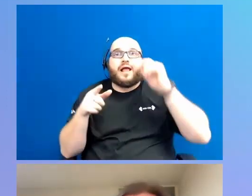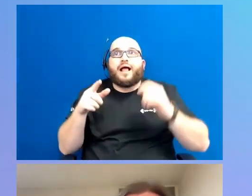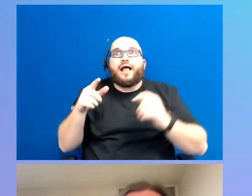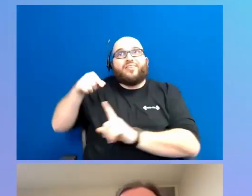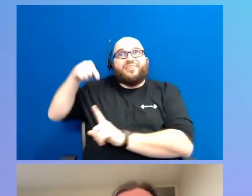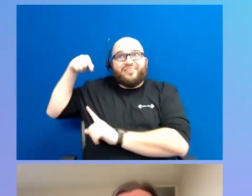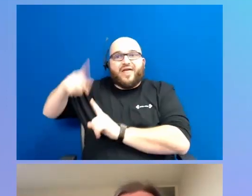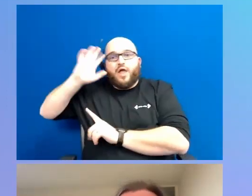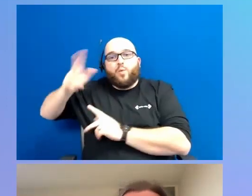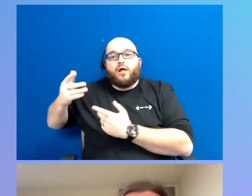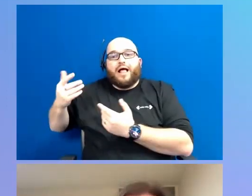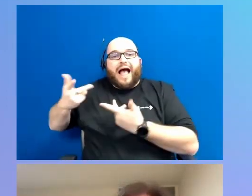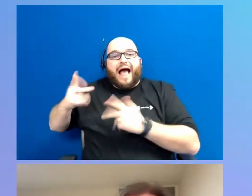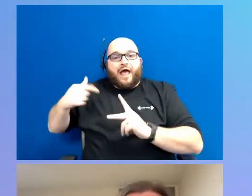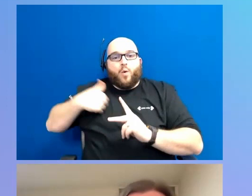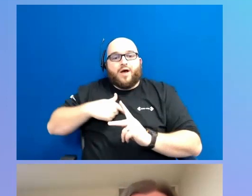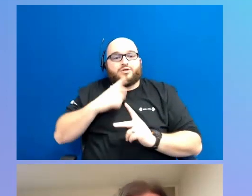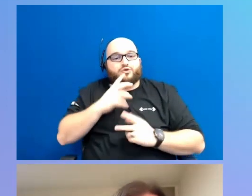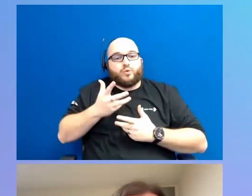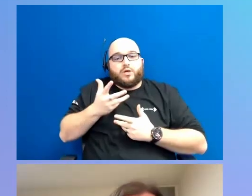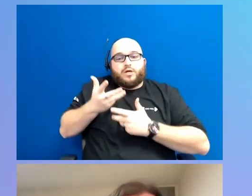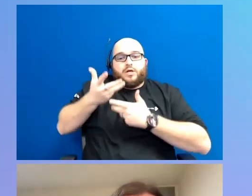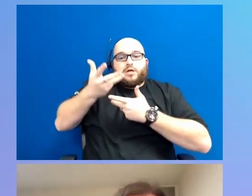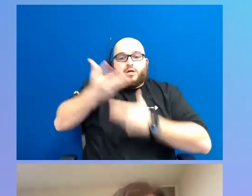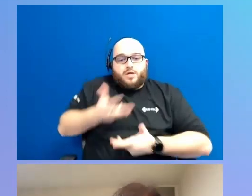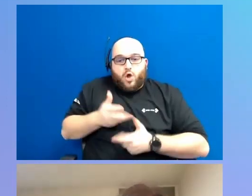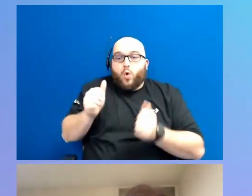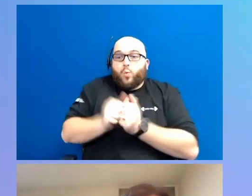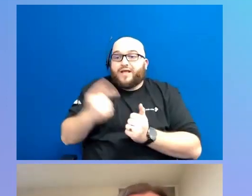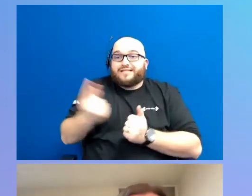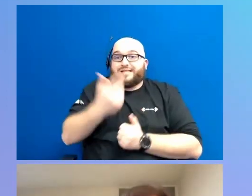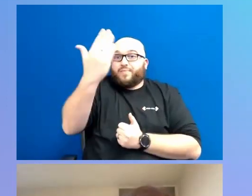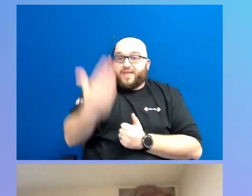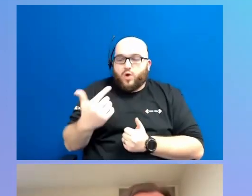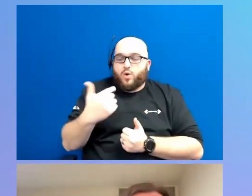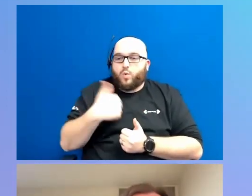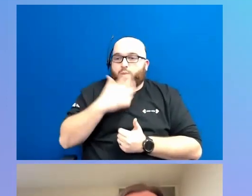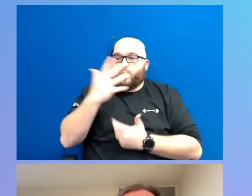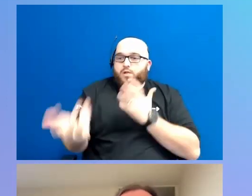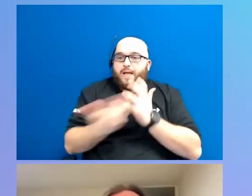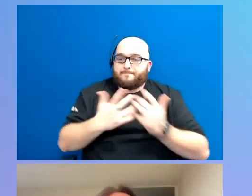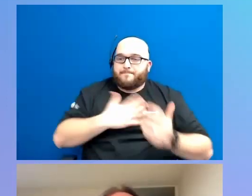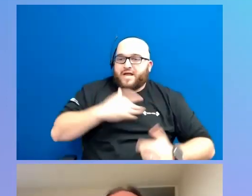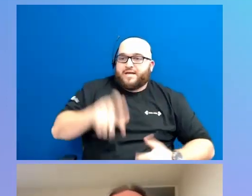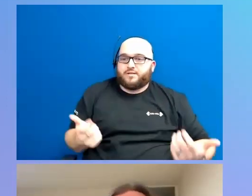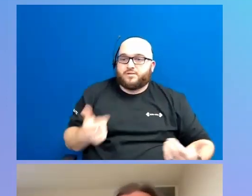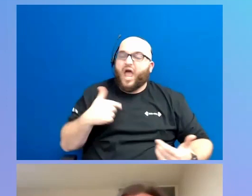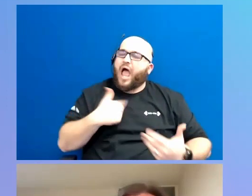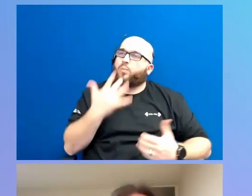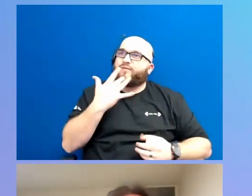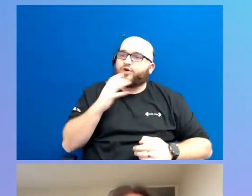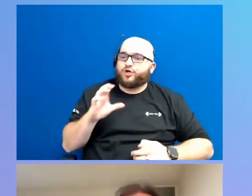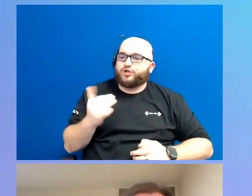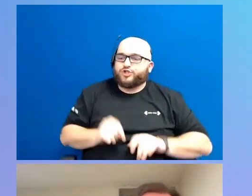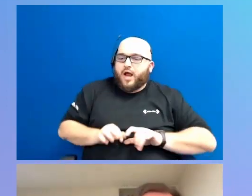adjust, give you an interface that fits your needs. You want a chat interface, it gets you a chat interface. You want it to give you